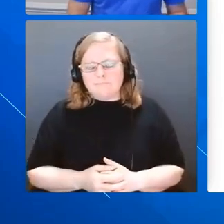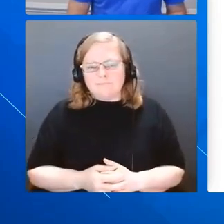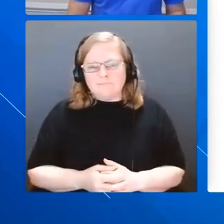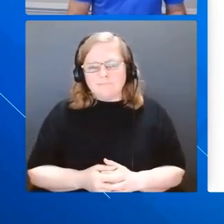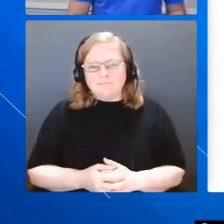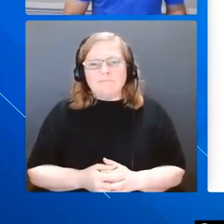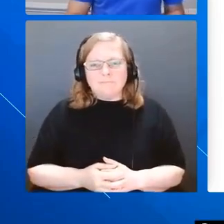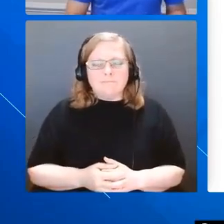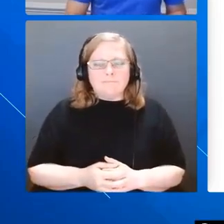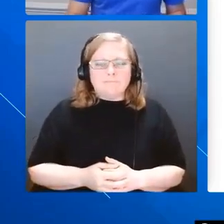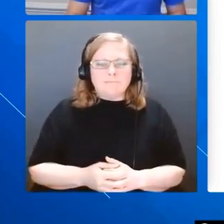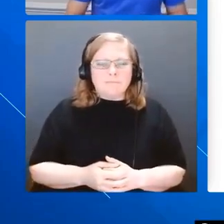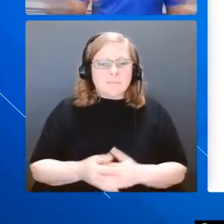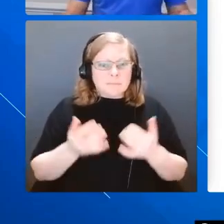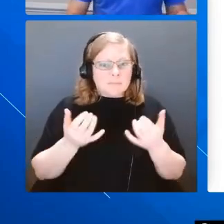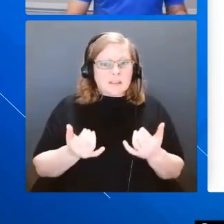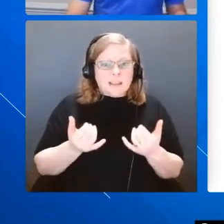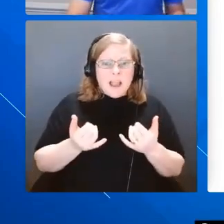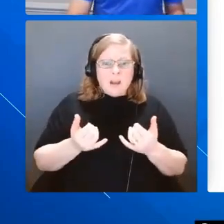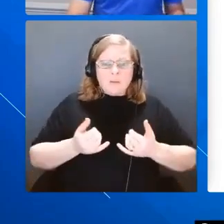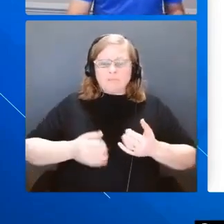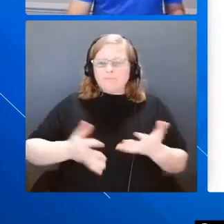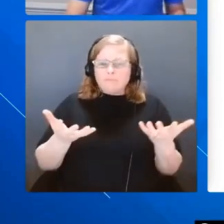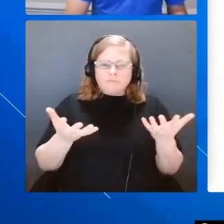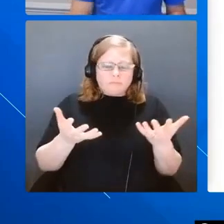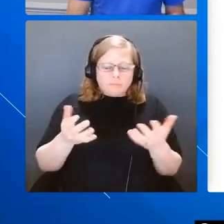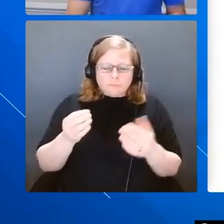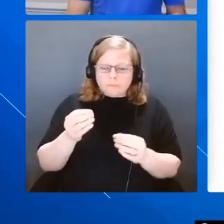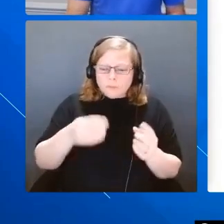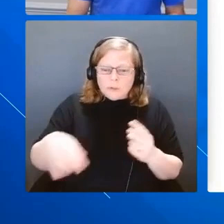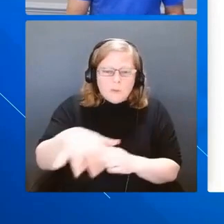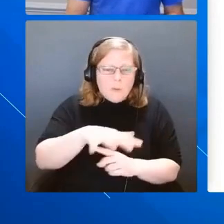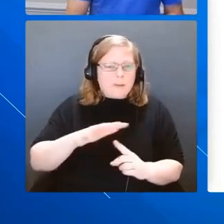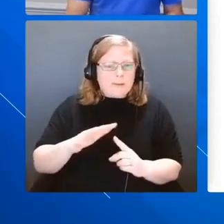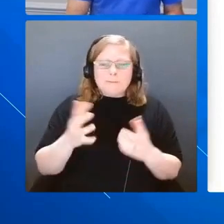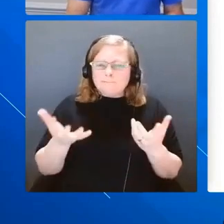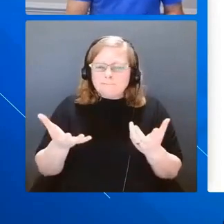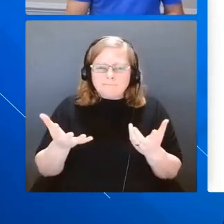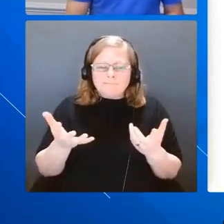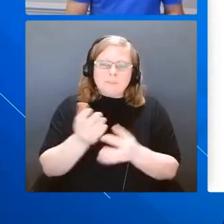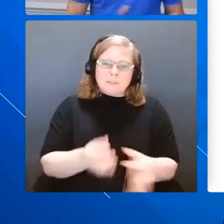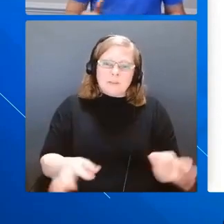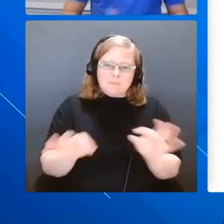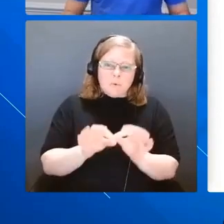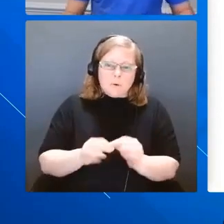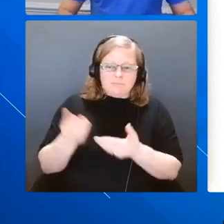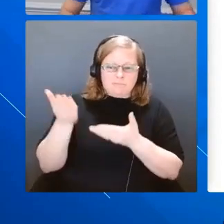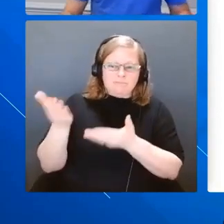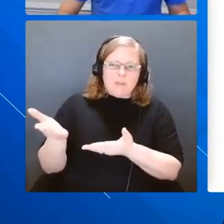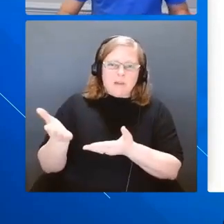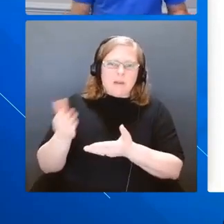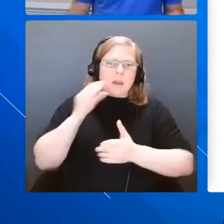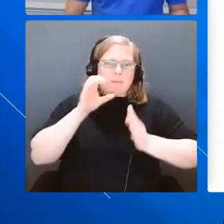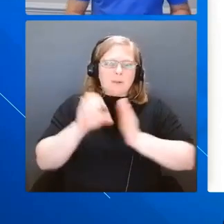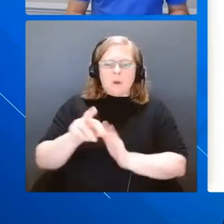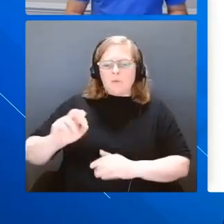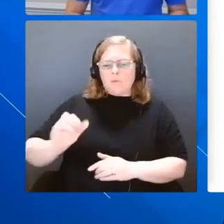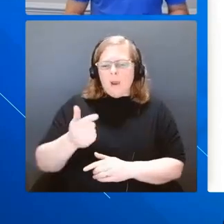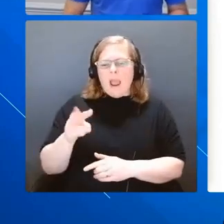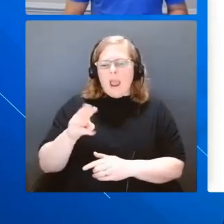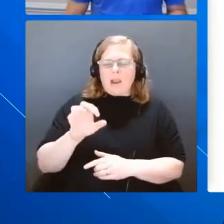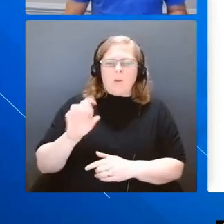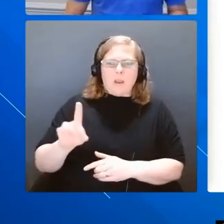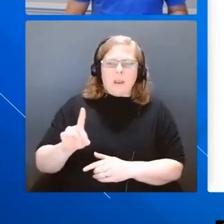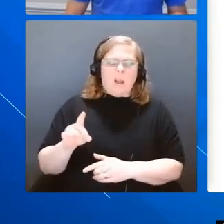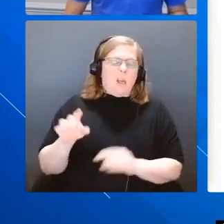So let's talk about context, and context is everything. This is ragweed, and everybody's going, boo, hiss.